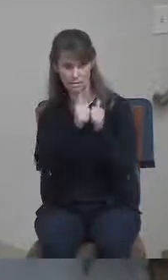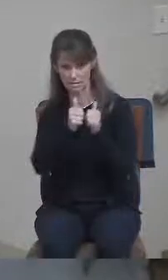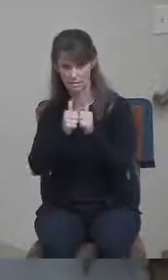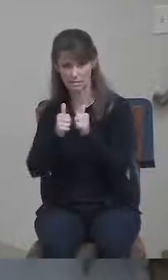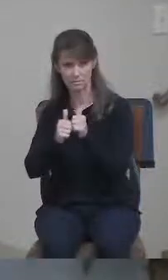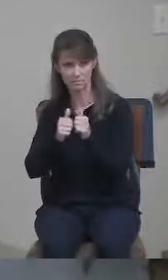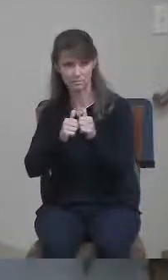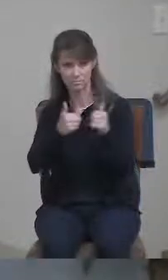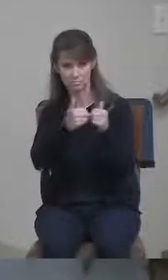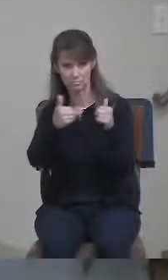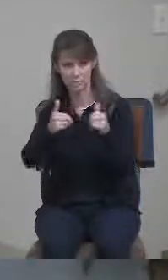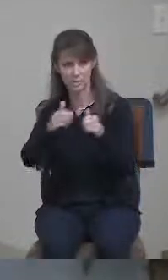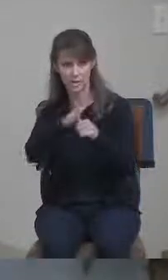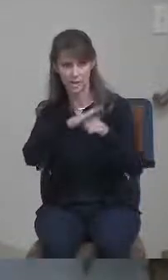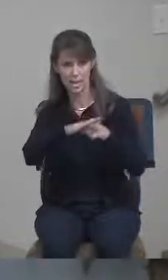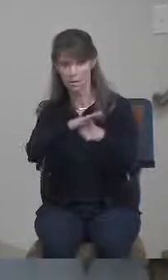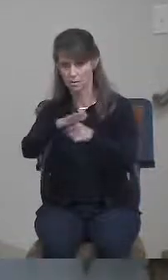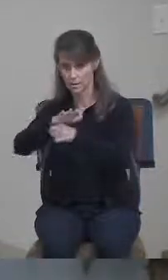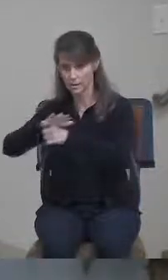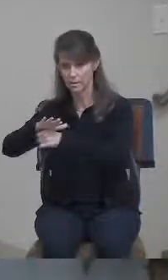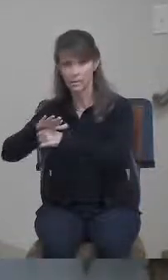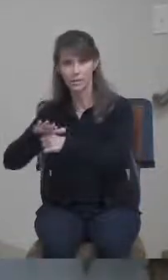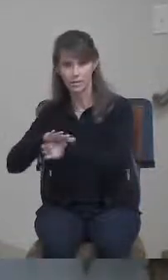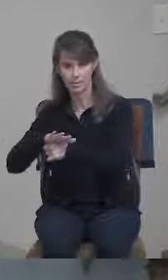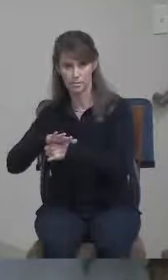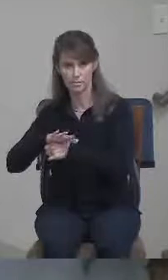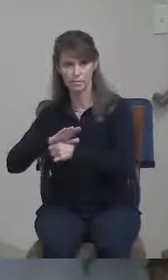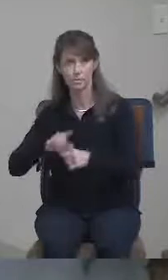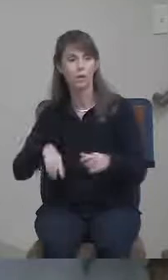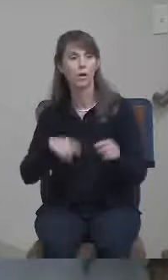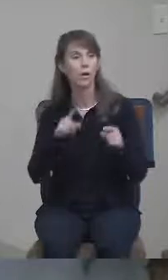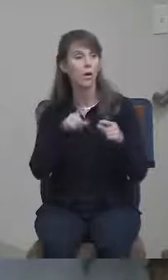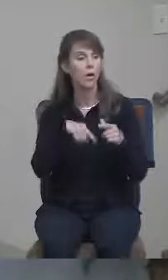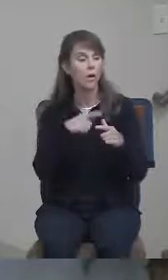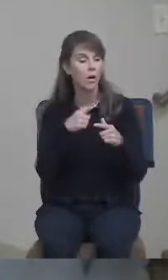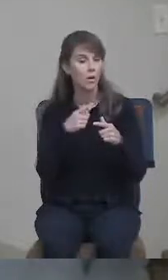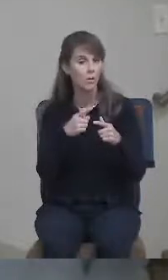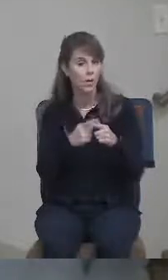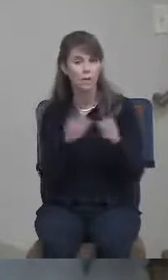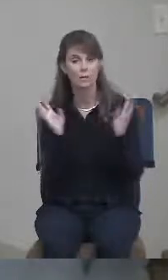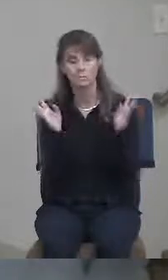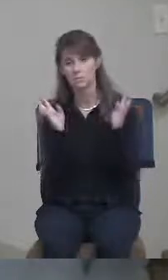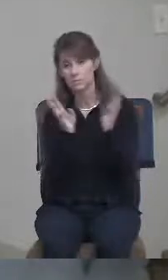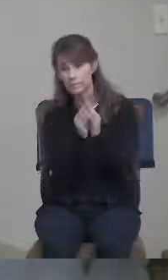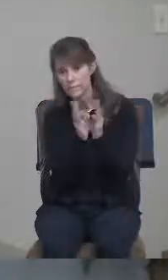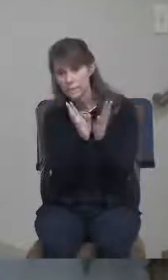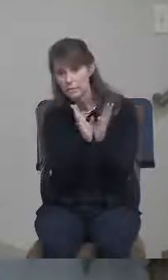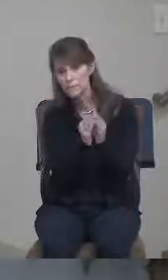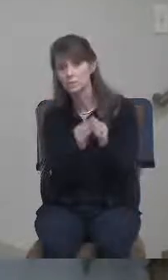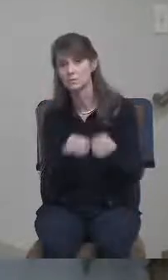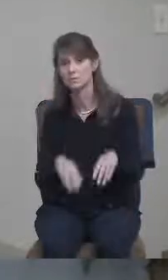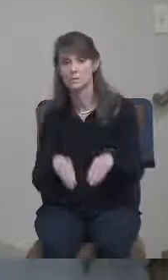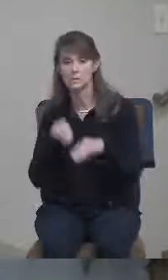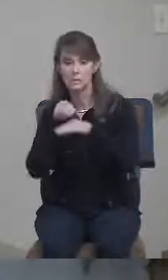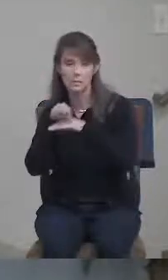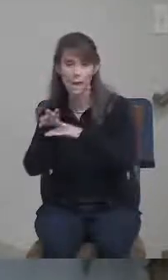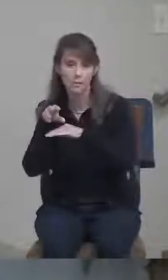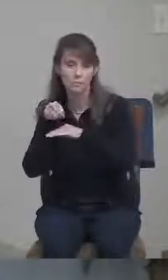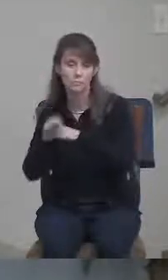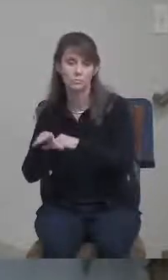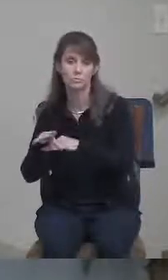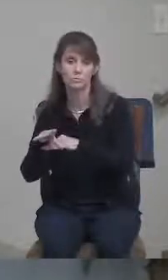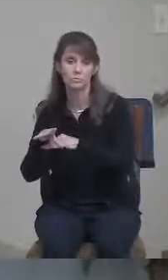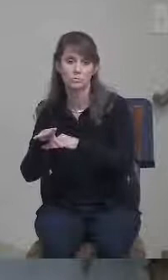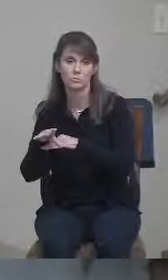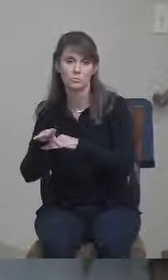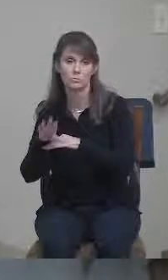country. And then there were conventions and councils and synods. And after